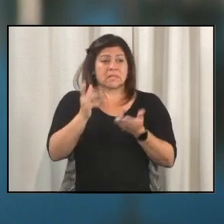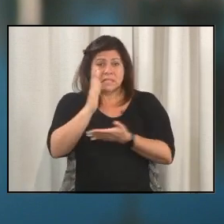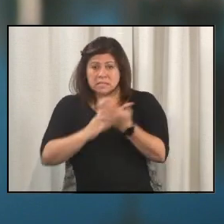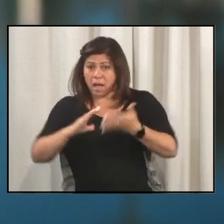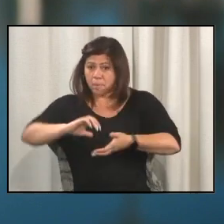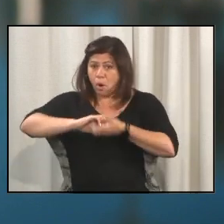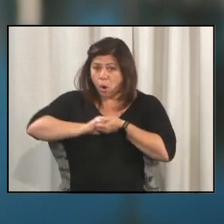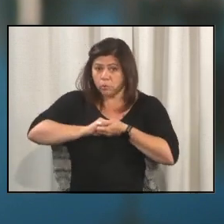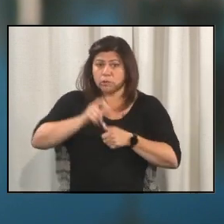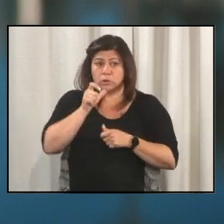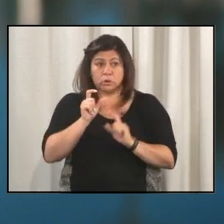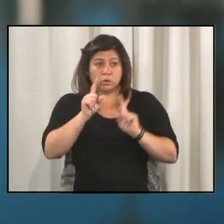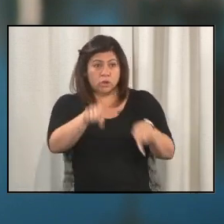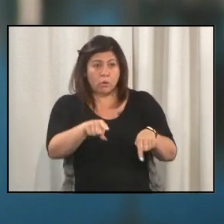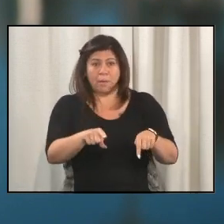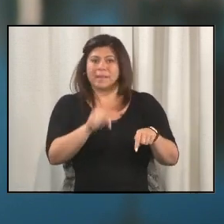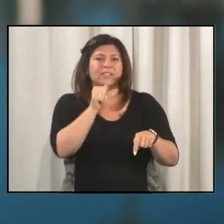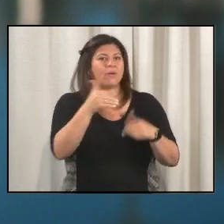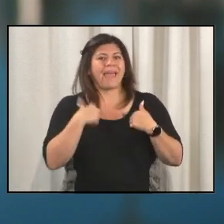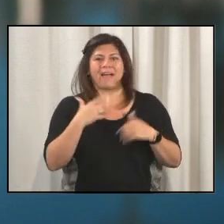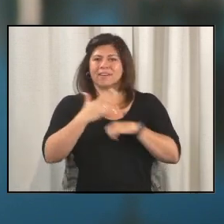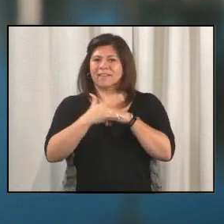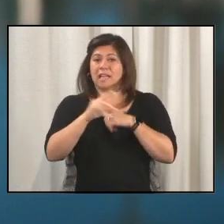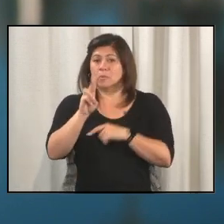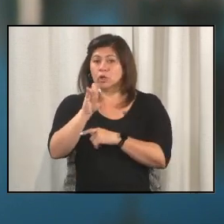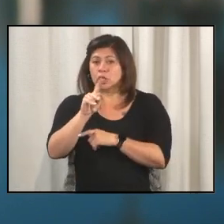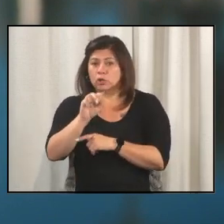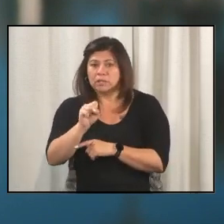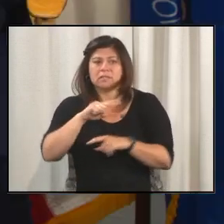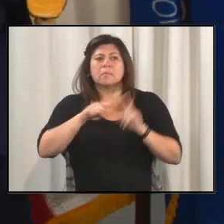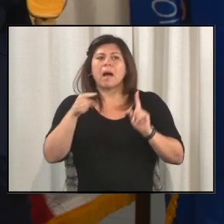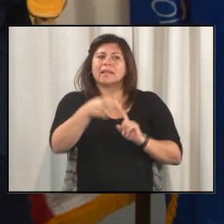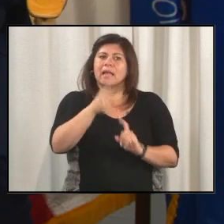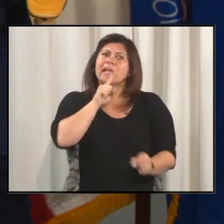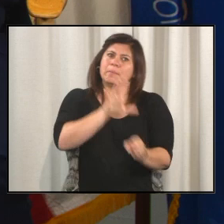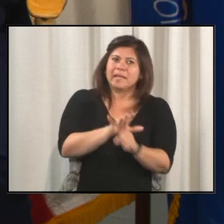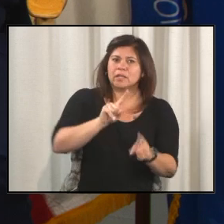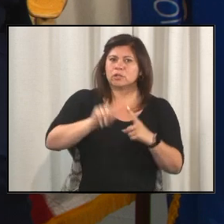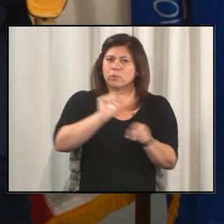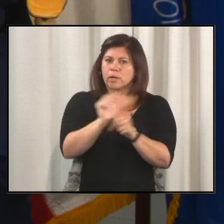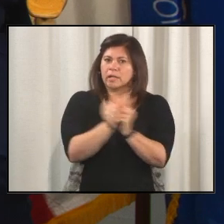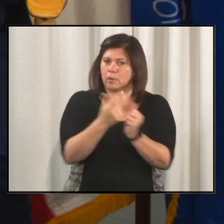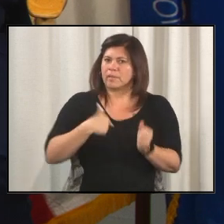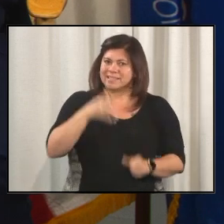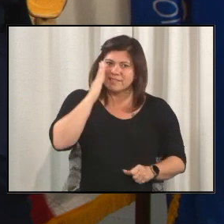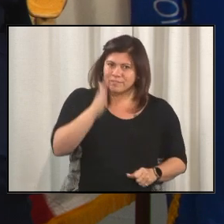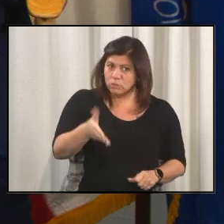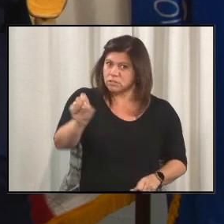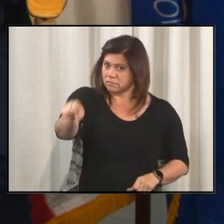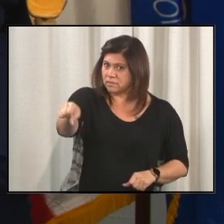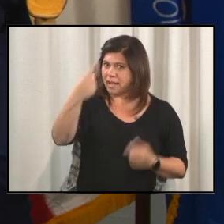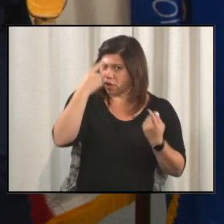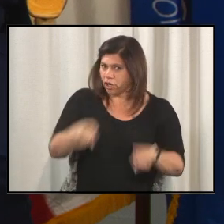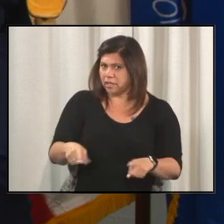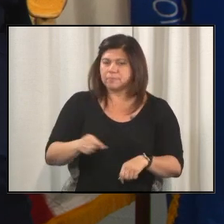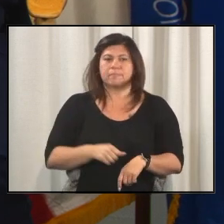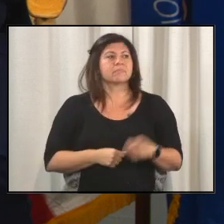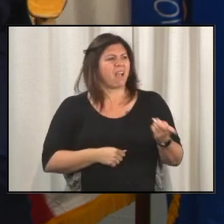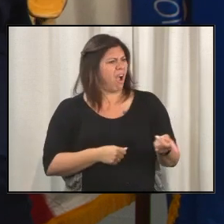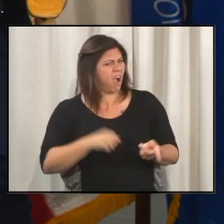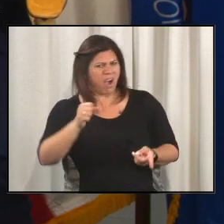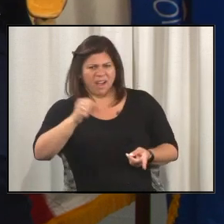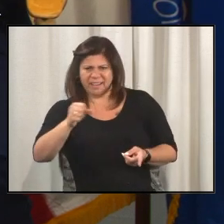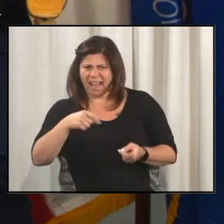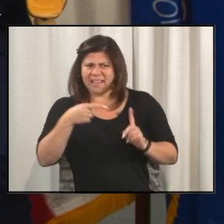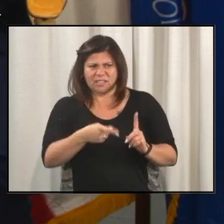did not have available units who have committed to working with us in the future. So thank you. Yeah, no, it was a great meeting.